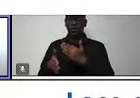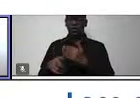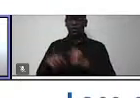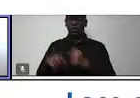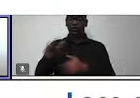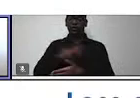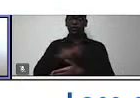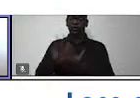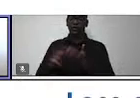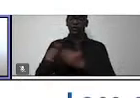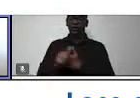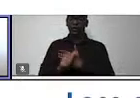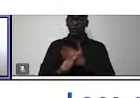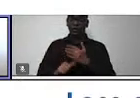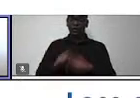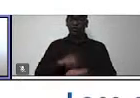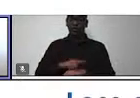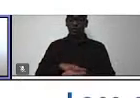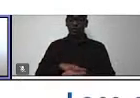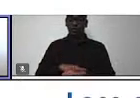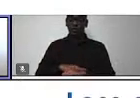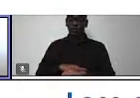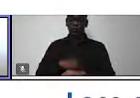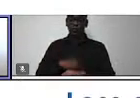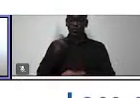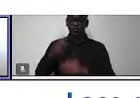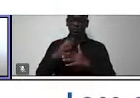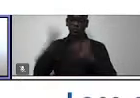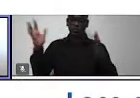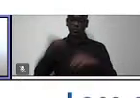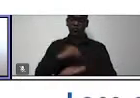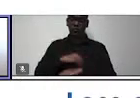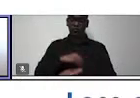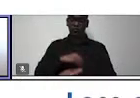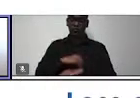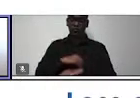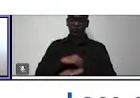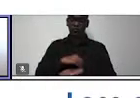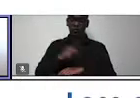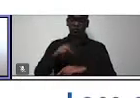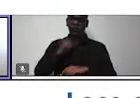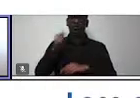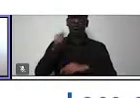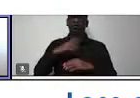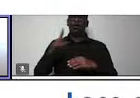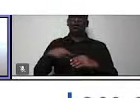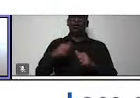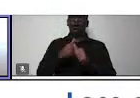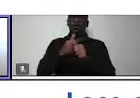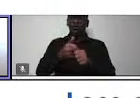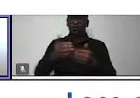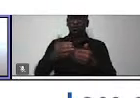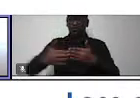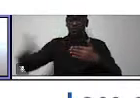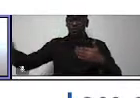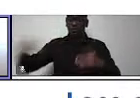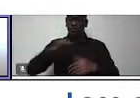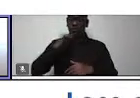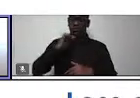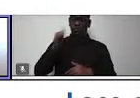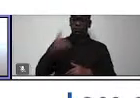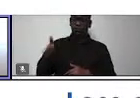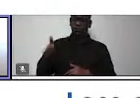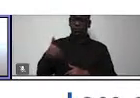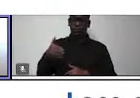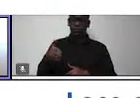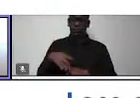time. And again, you know, a major concern is the fact that extension is not guaranteed. And another